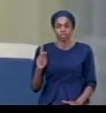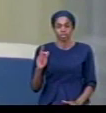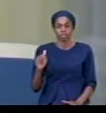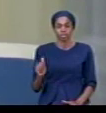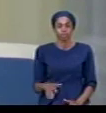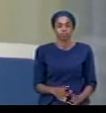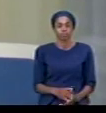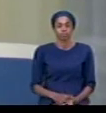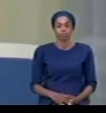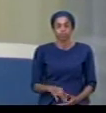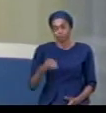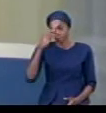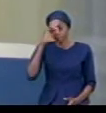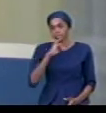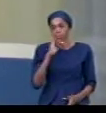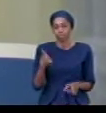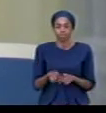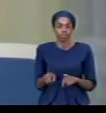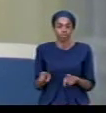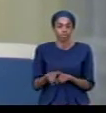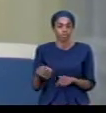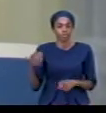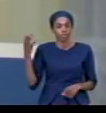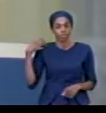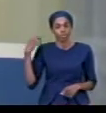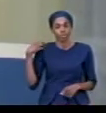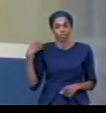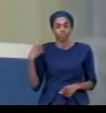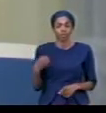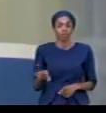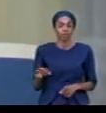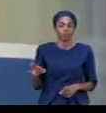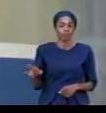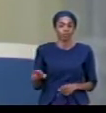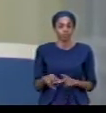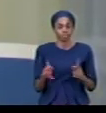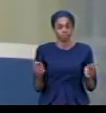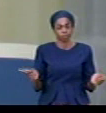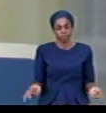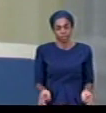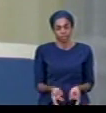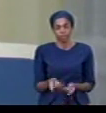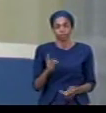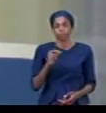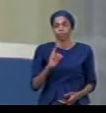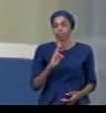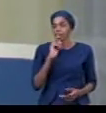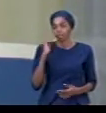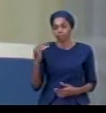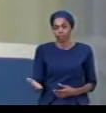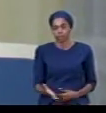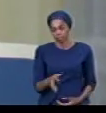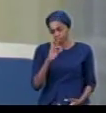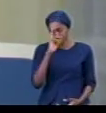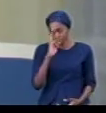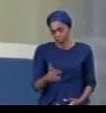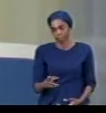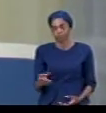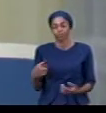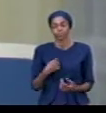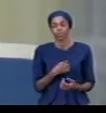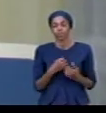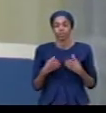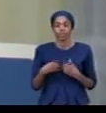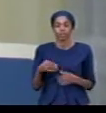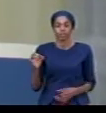OAIC, is co-chairman on accommodation. They have helped us so much. You're welcome, sir. We have Pastor